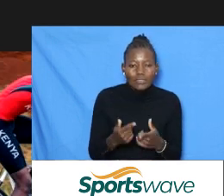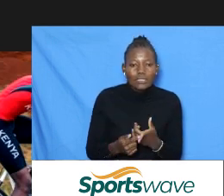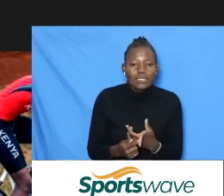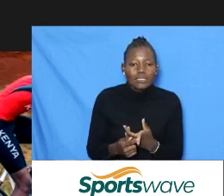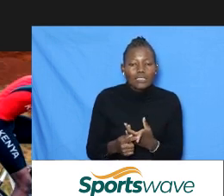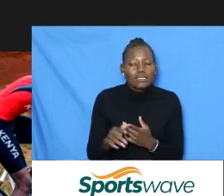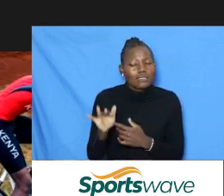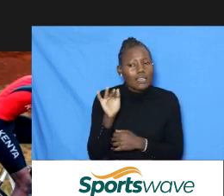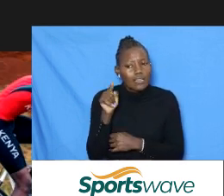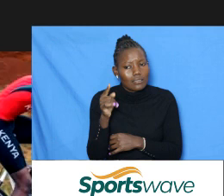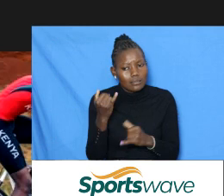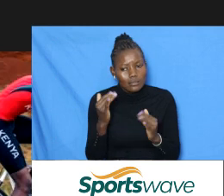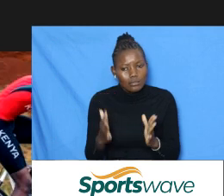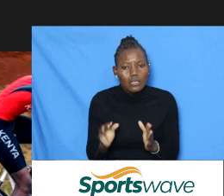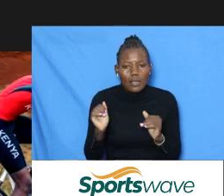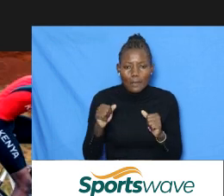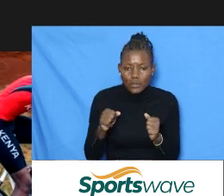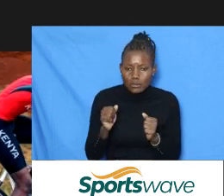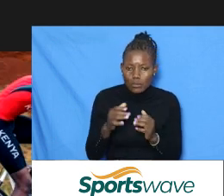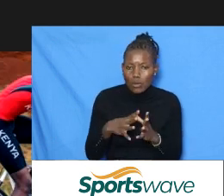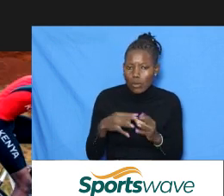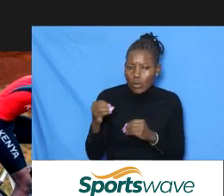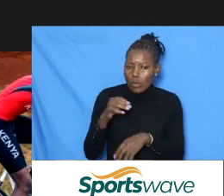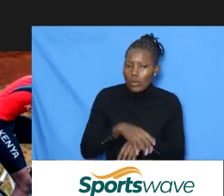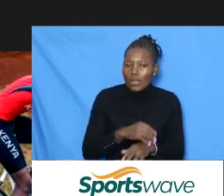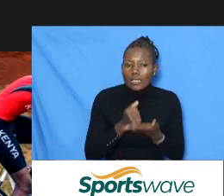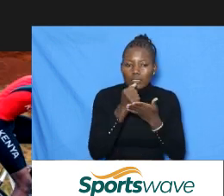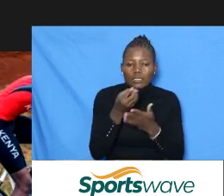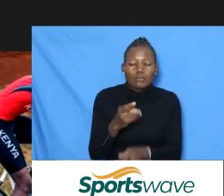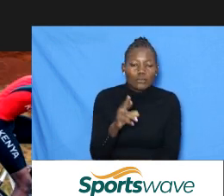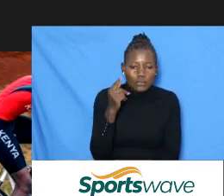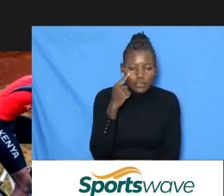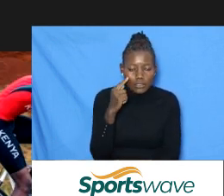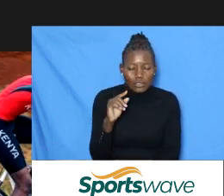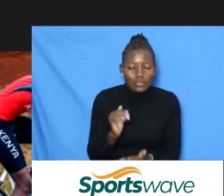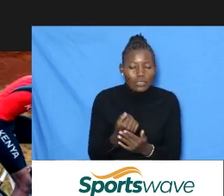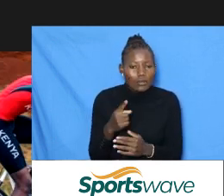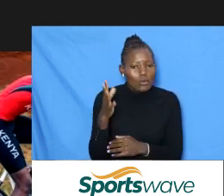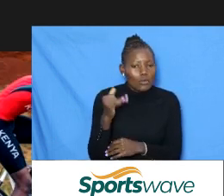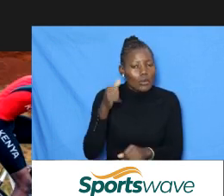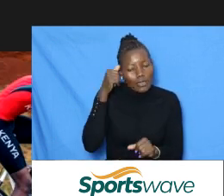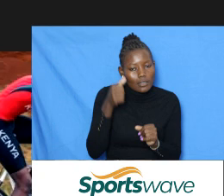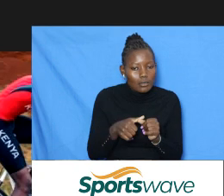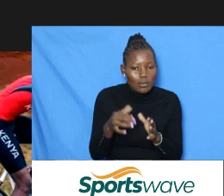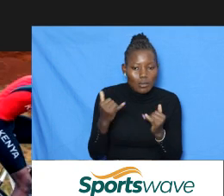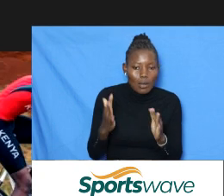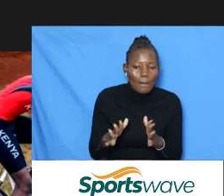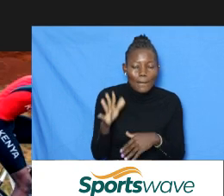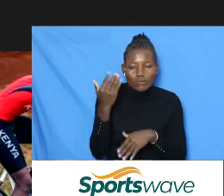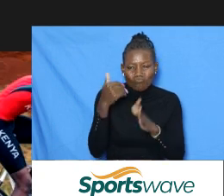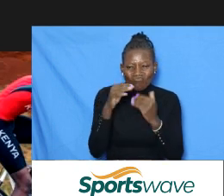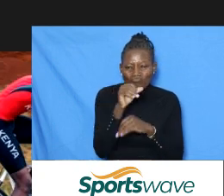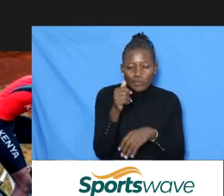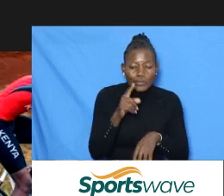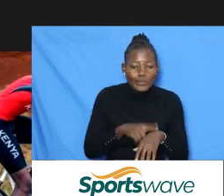athlete and ask your athlete, possibly, could you go and get some help, or could you go and see somebody? Because remember, athlete performance,